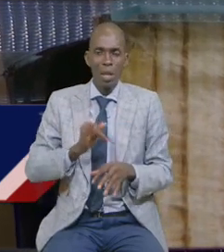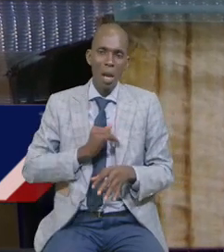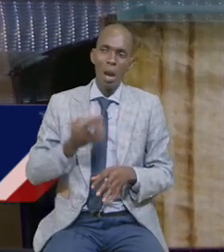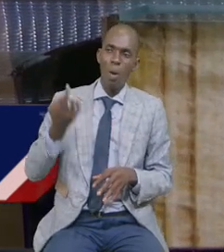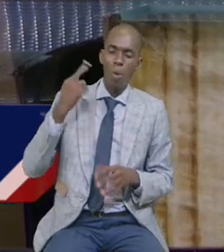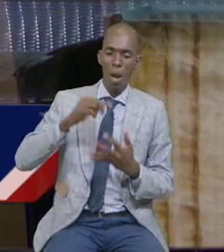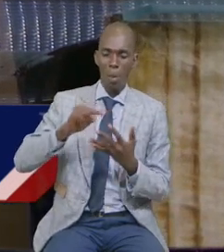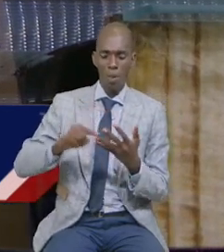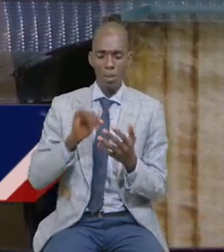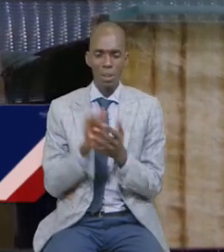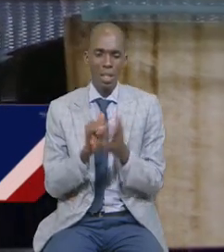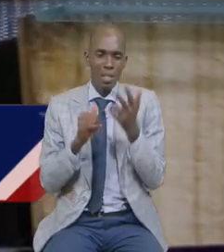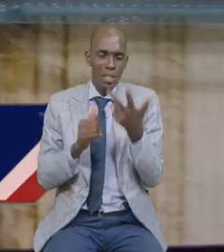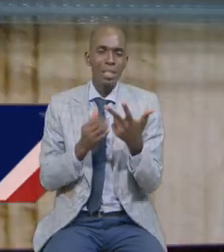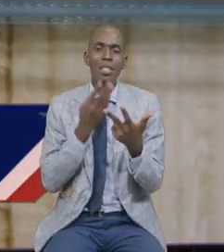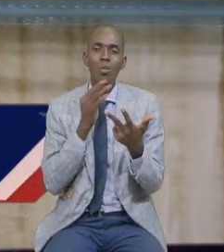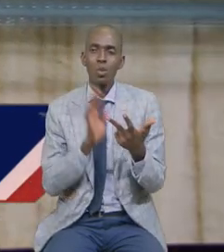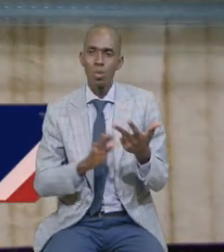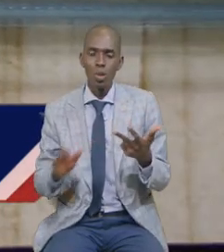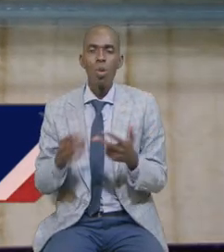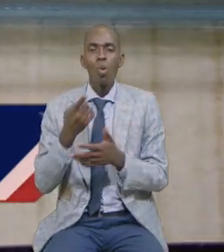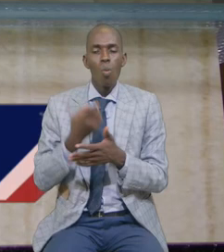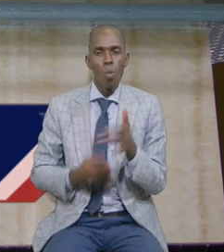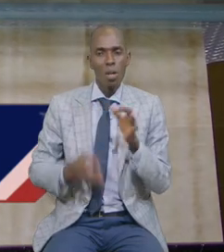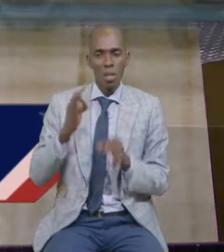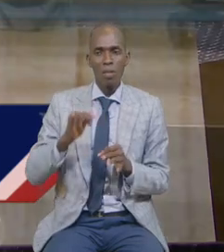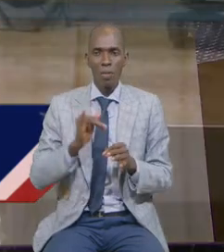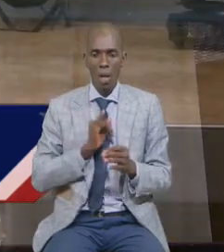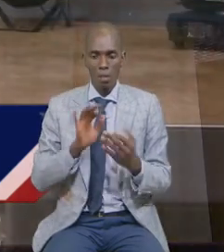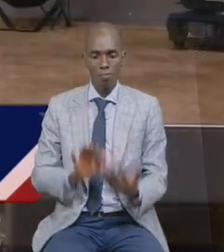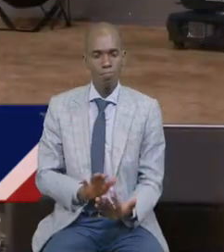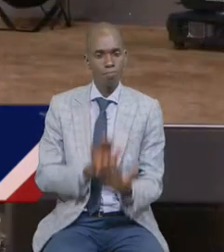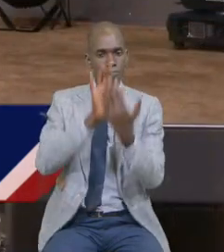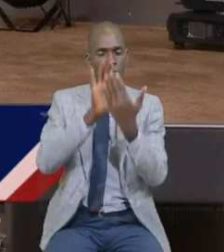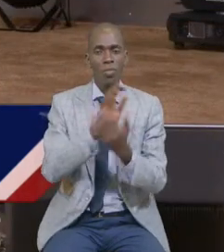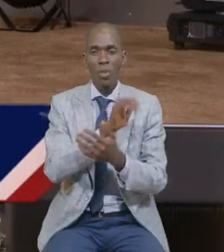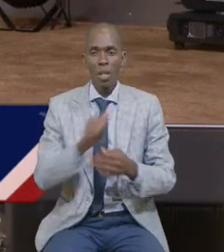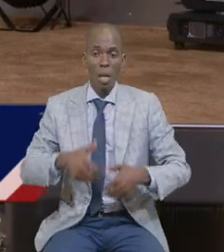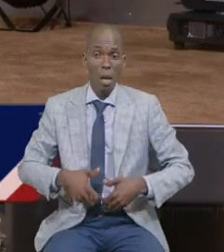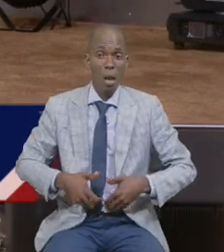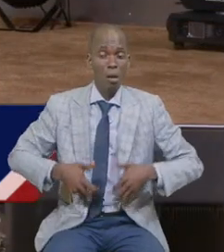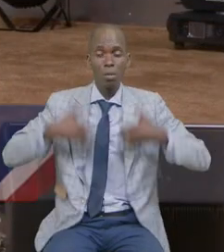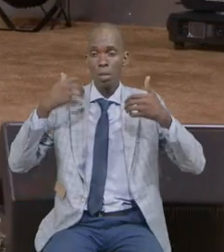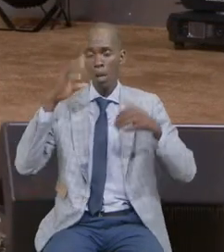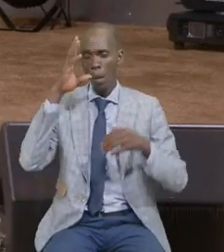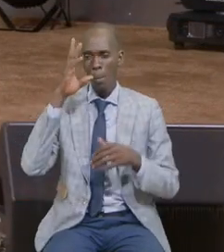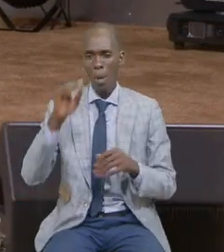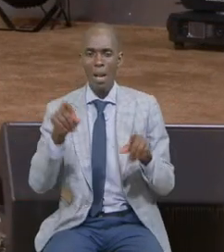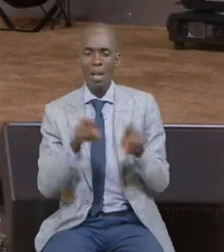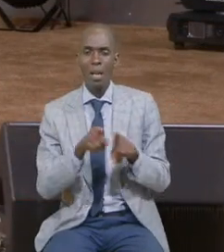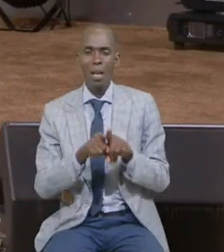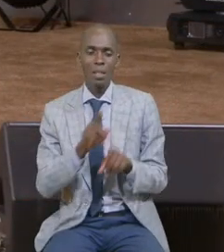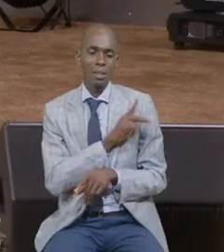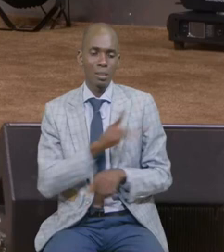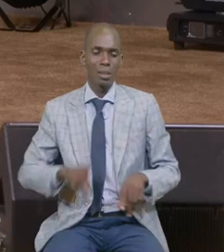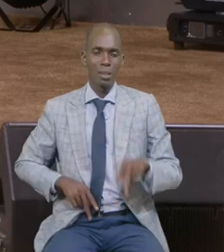Meshach, and Abednego? Ask yourself, what if I faced a tyrant, furious, angry, like